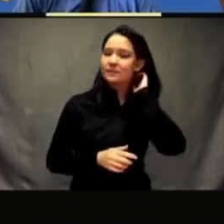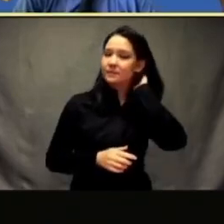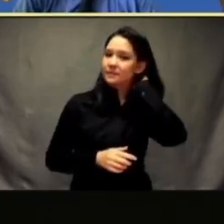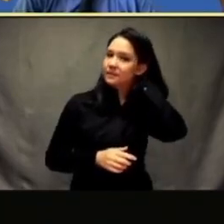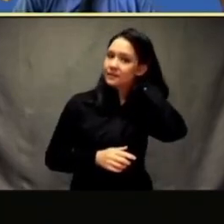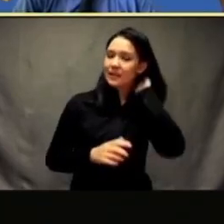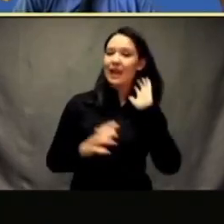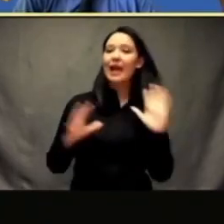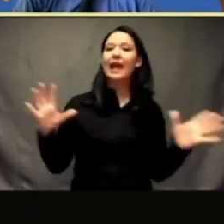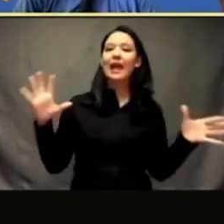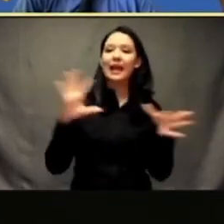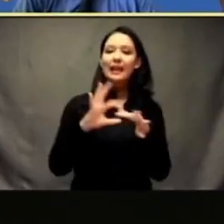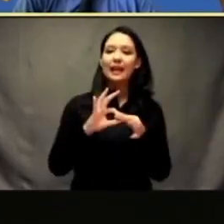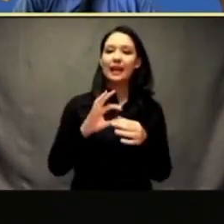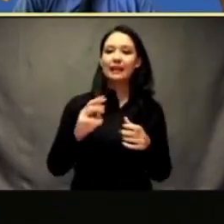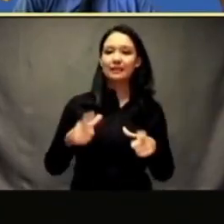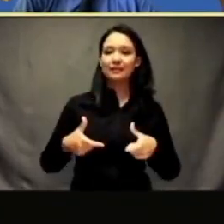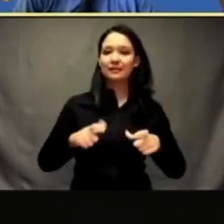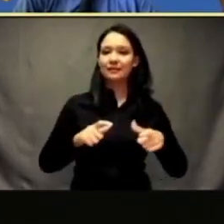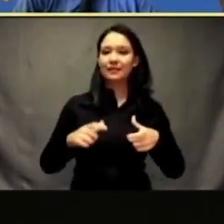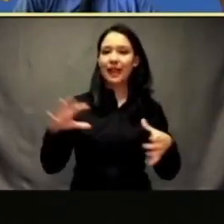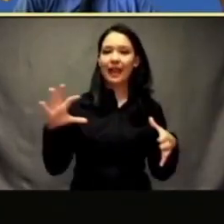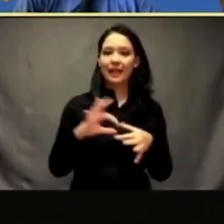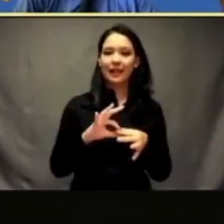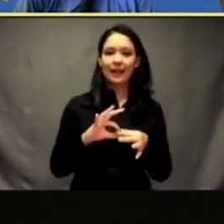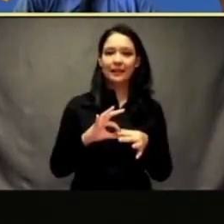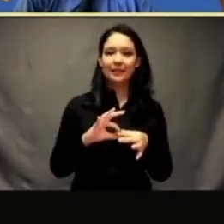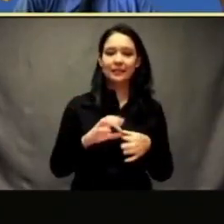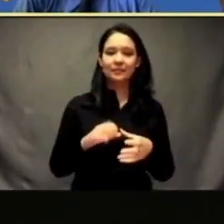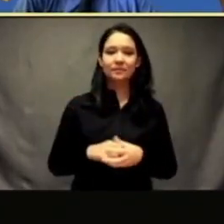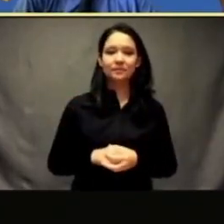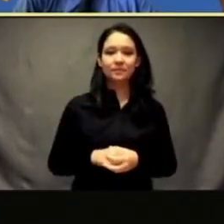Let me connect the mic a bit here.